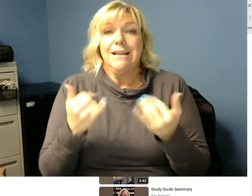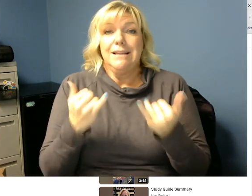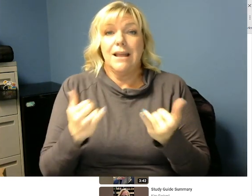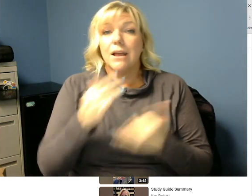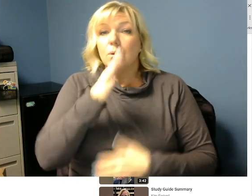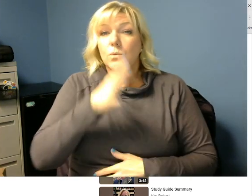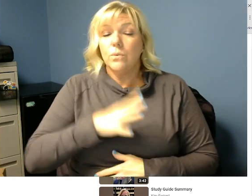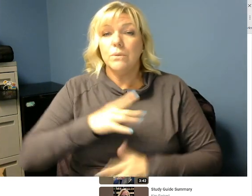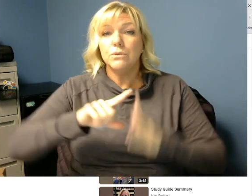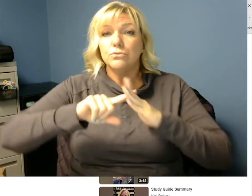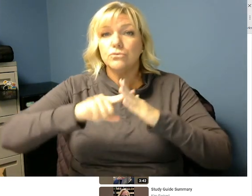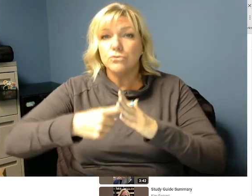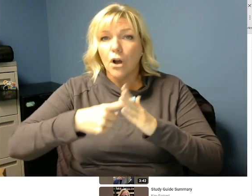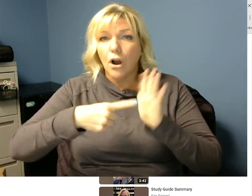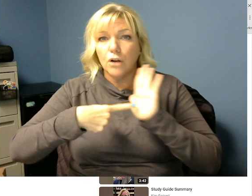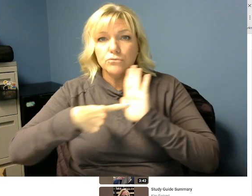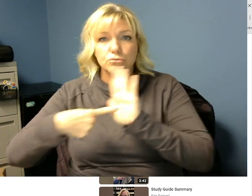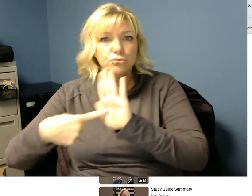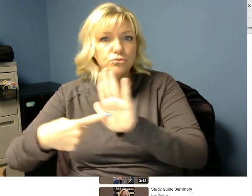have